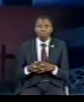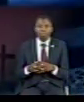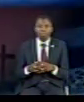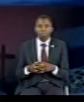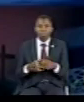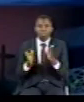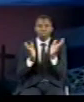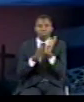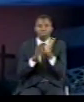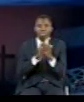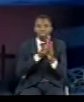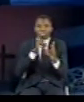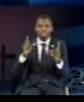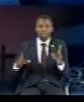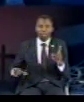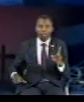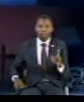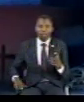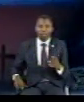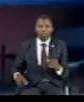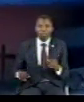Praise the Lord.